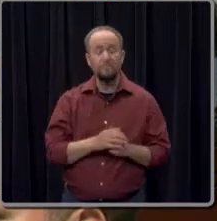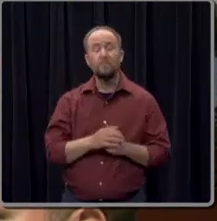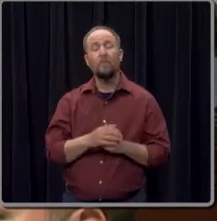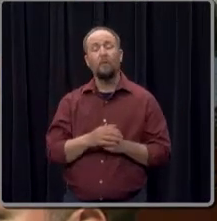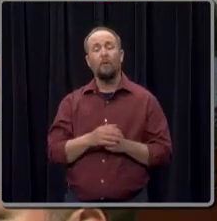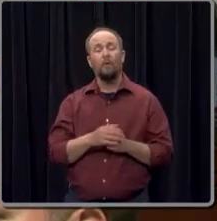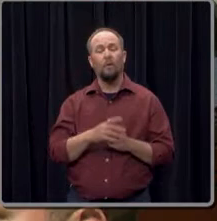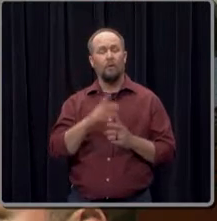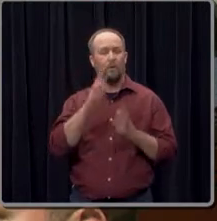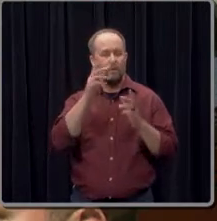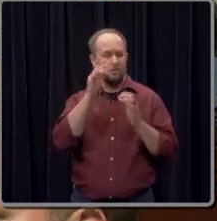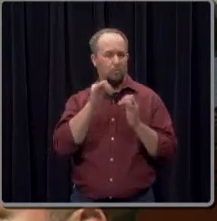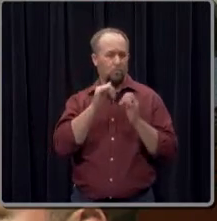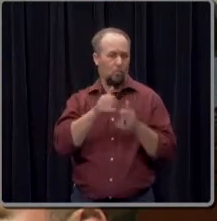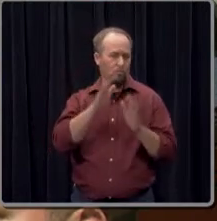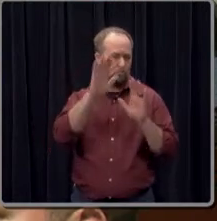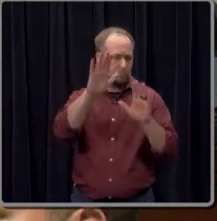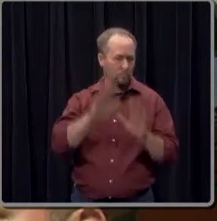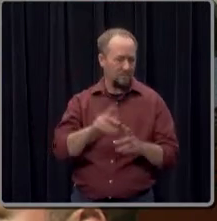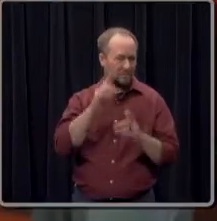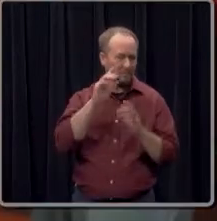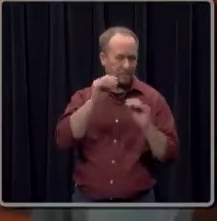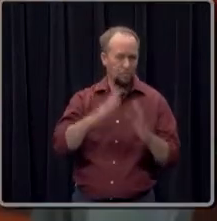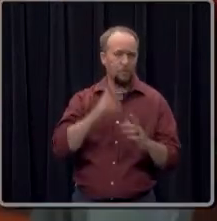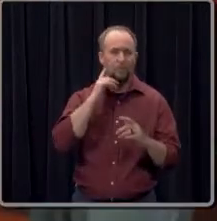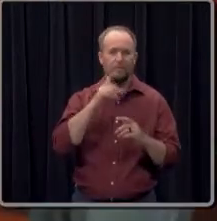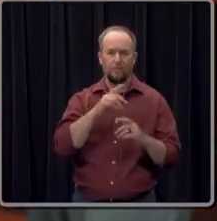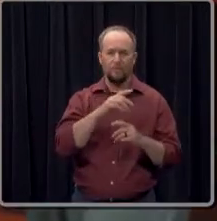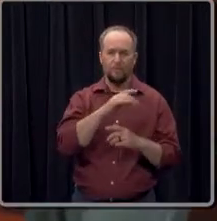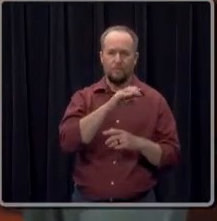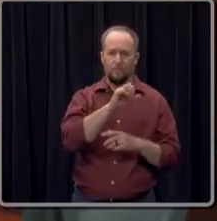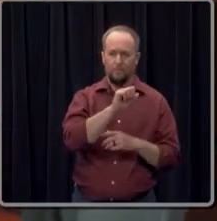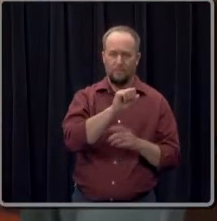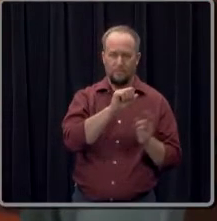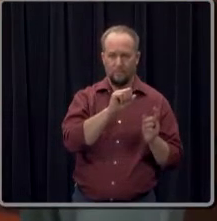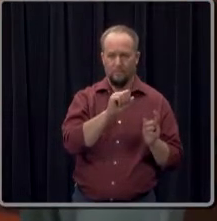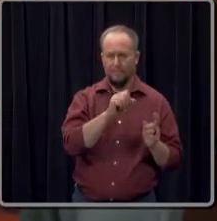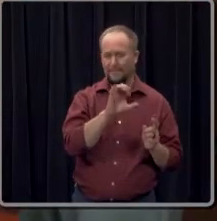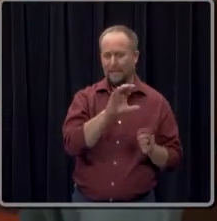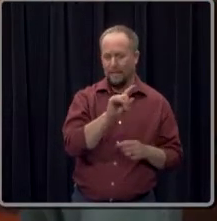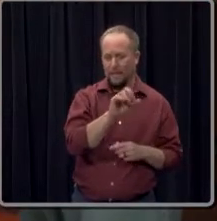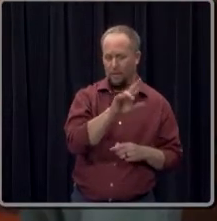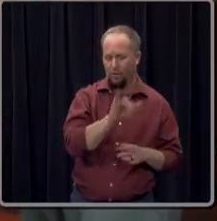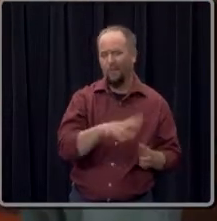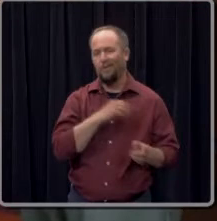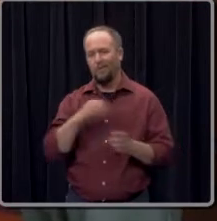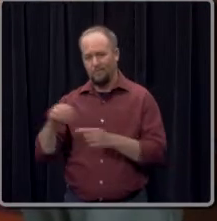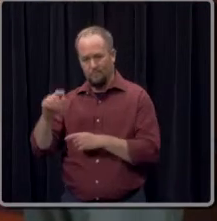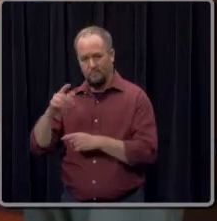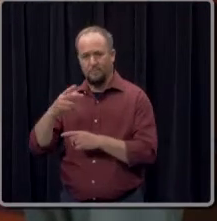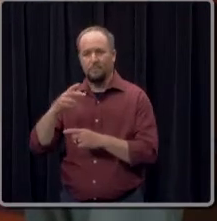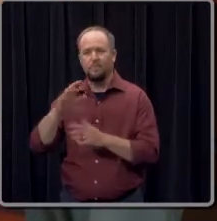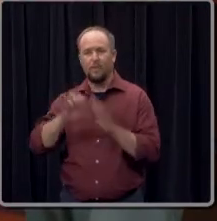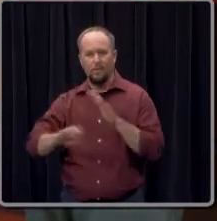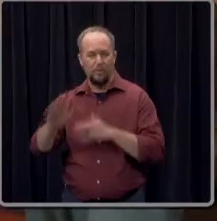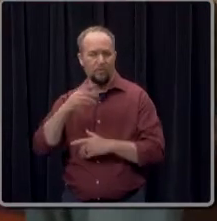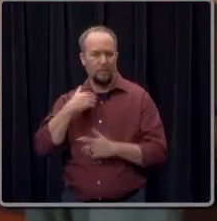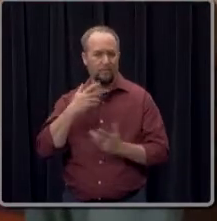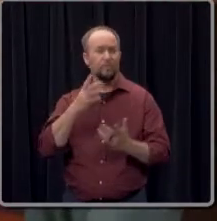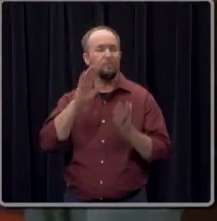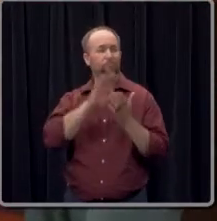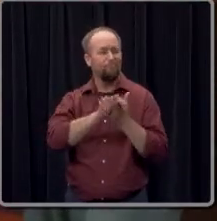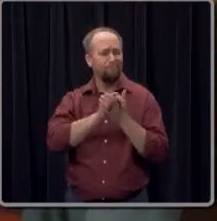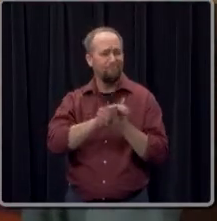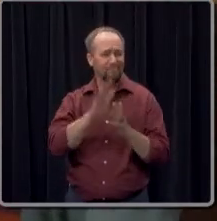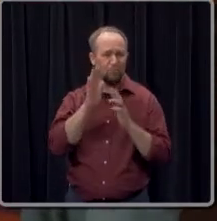and secondary classrooms of the state, and we are so proud to have these outstanding educators represent Olathe Public Schools. We